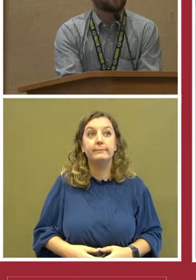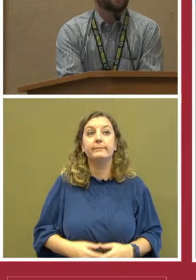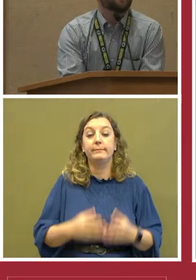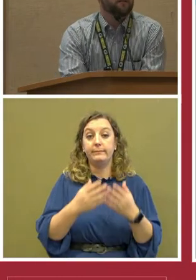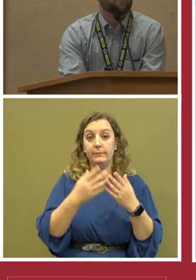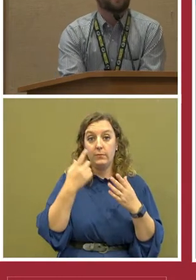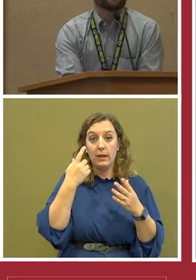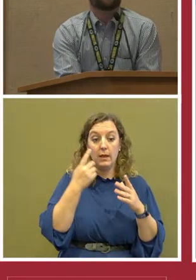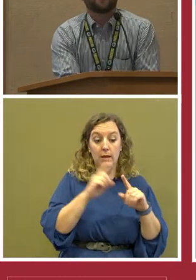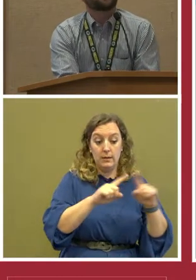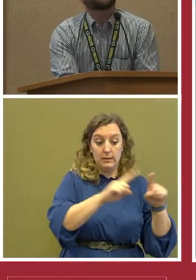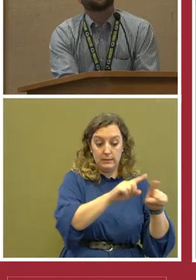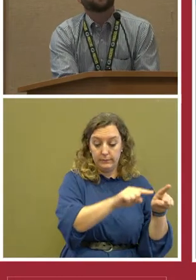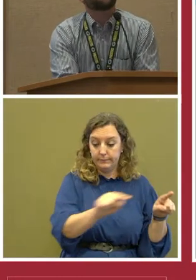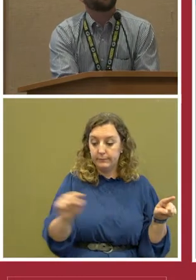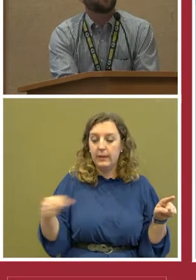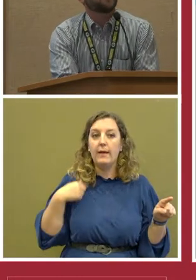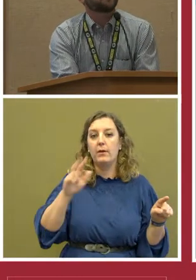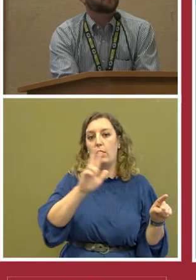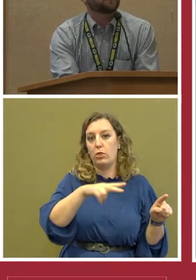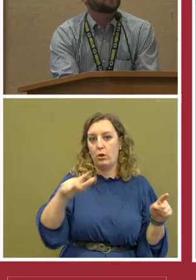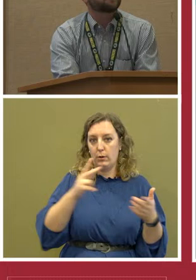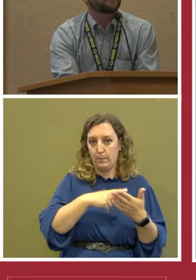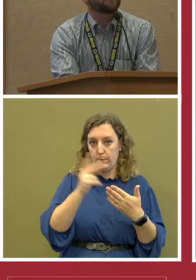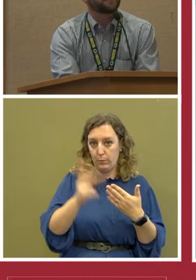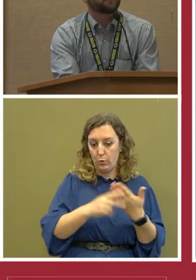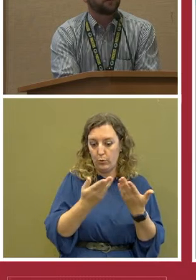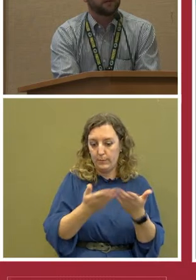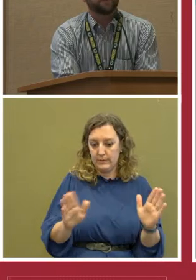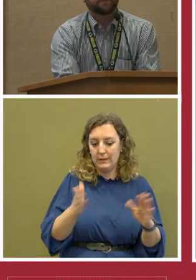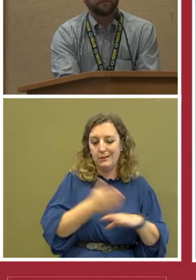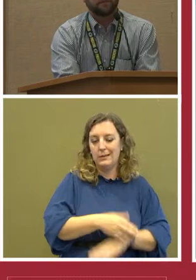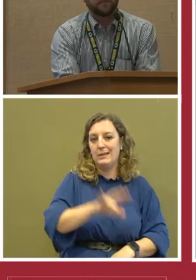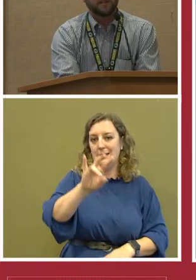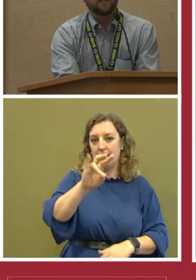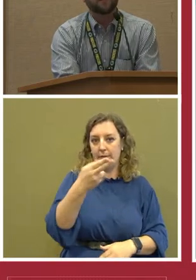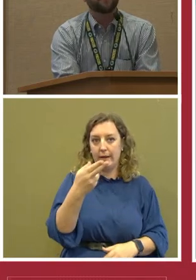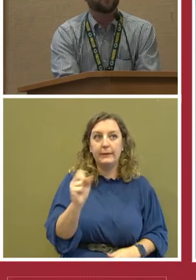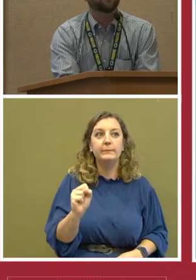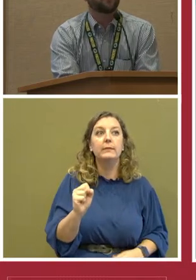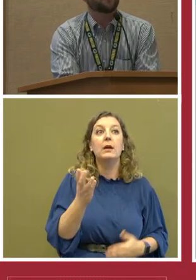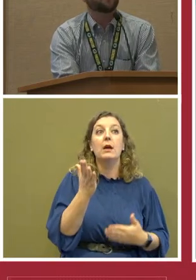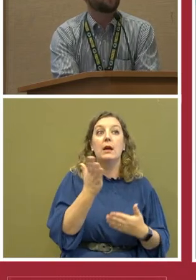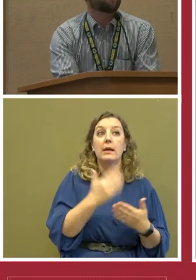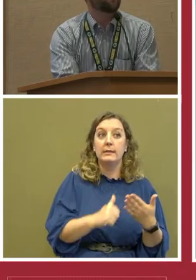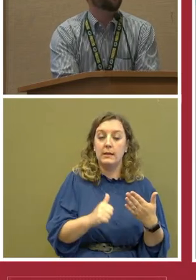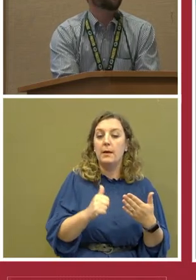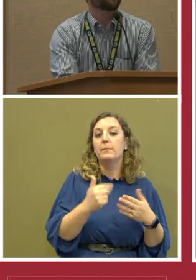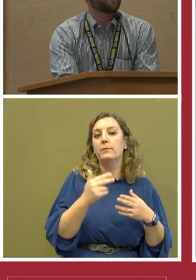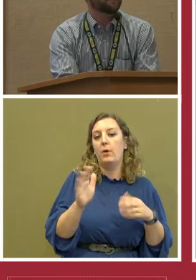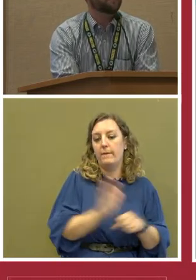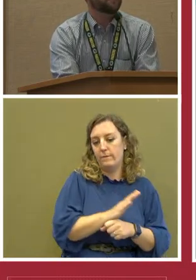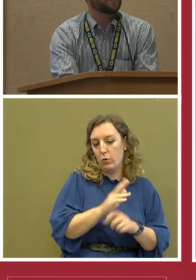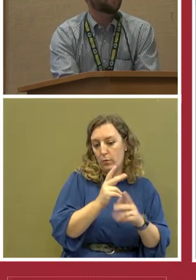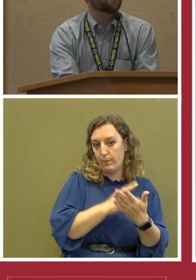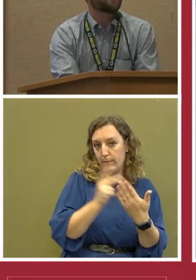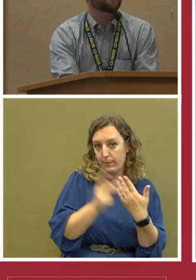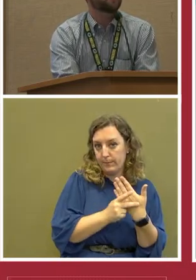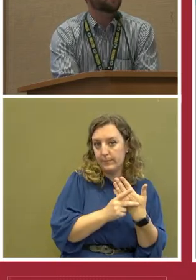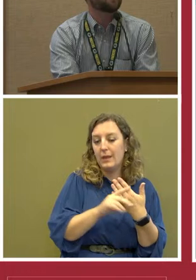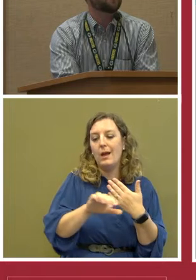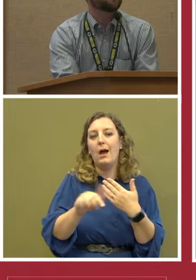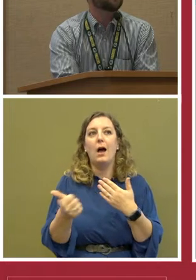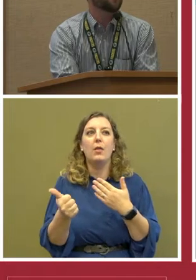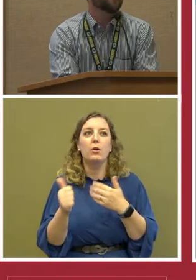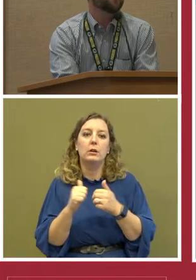Across our sites, we have 33 programs across our 7 high schools. Some of those are considered full programs, and